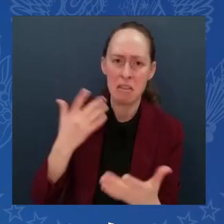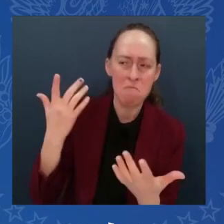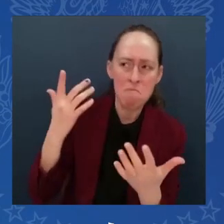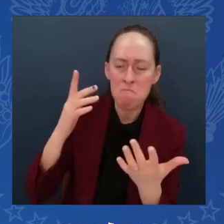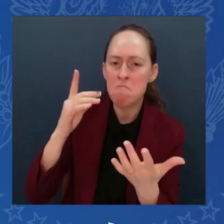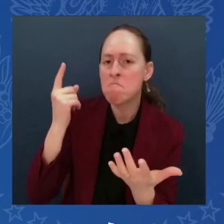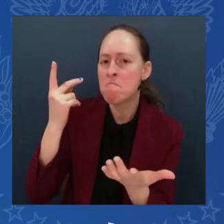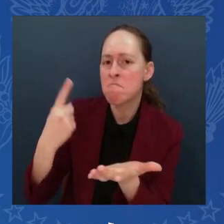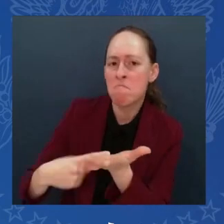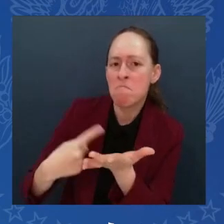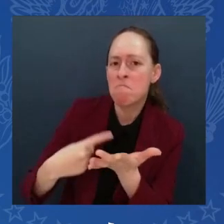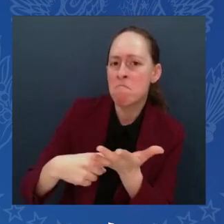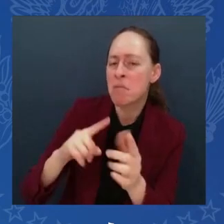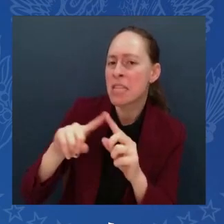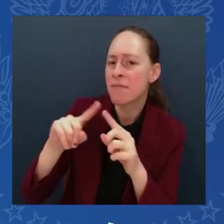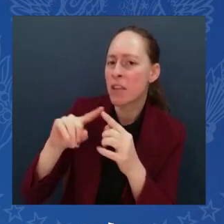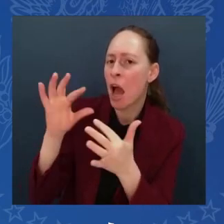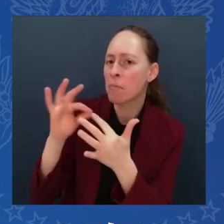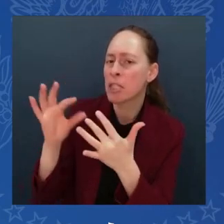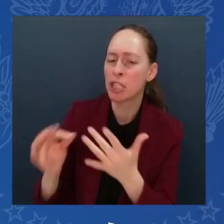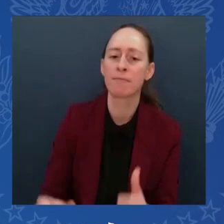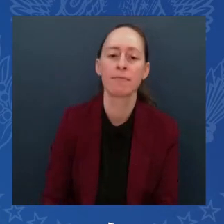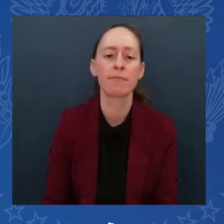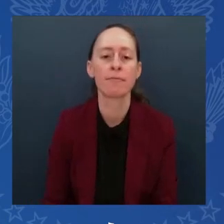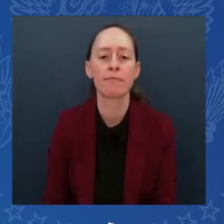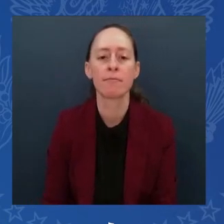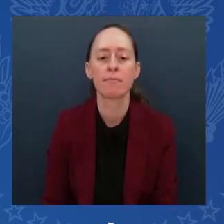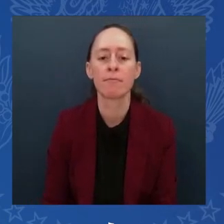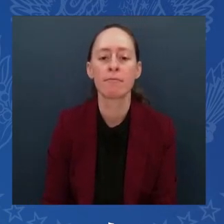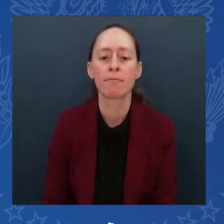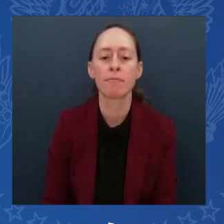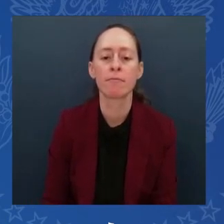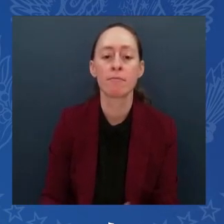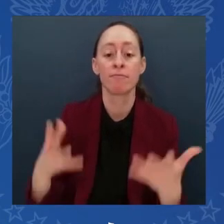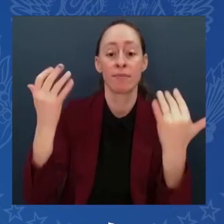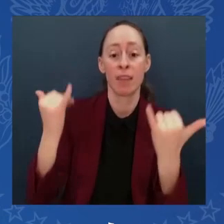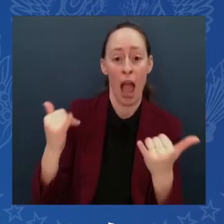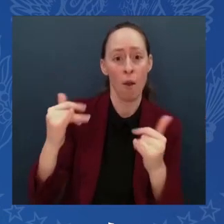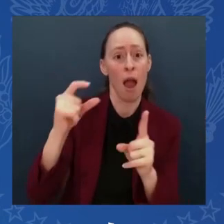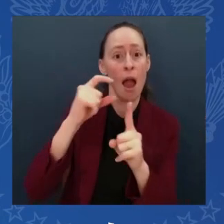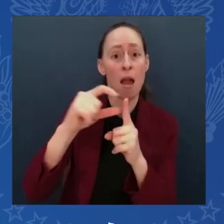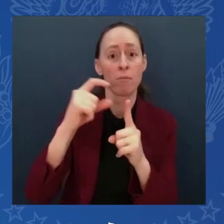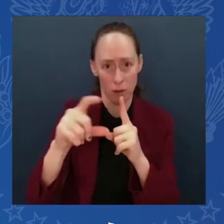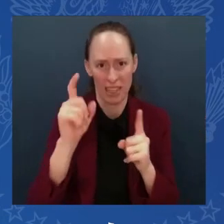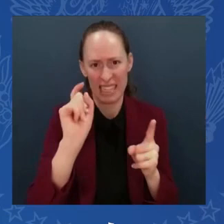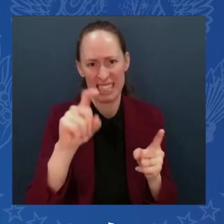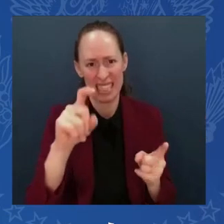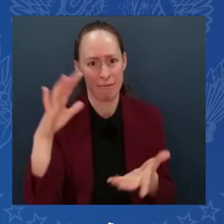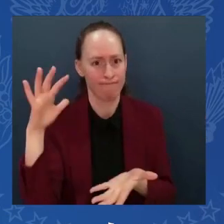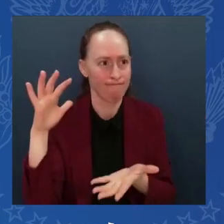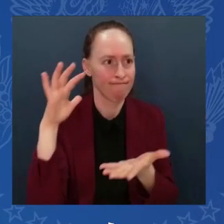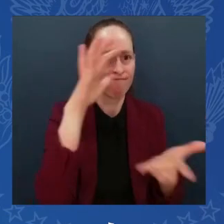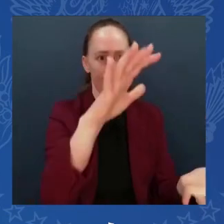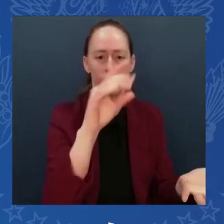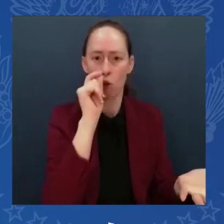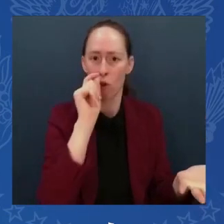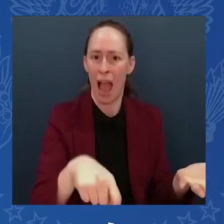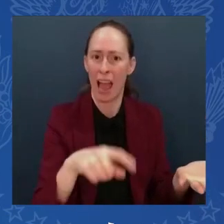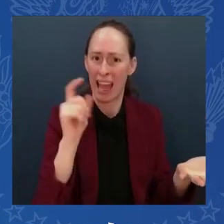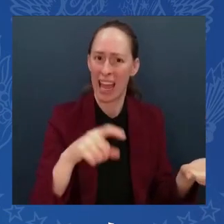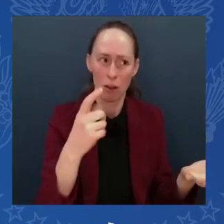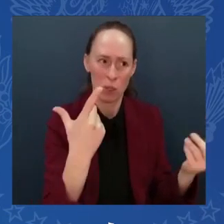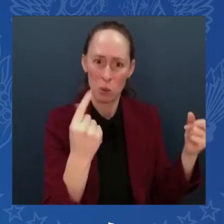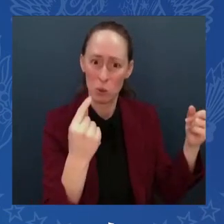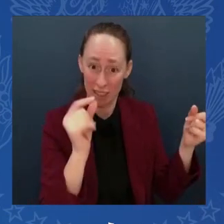ammunition to the Ukrainians without a supplemental from Congress? No, but it's about time they step up, don't you think? Instead of going on a